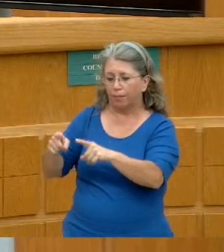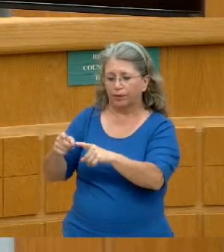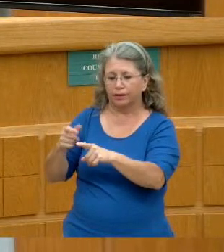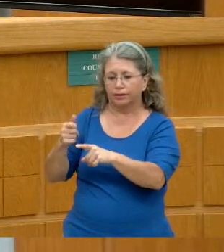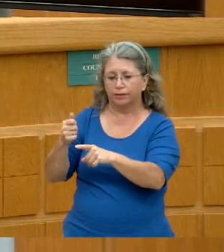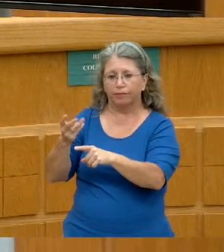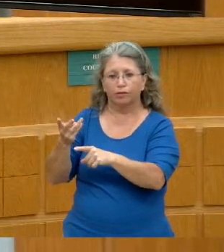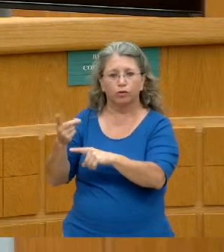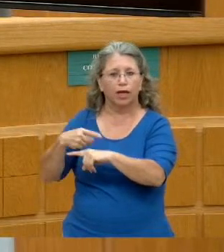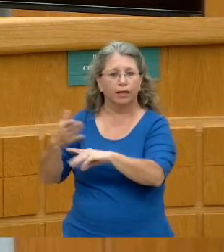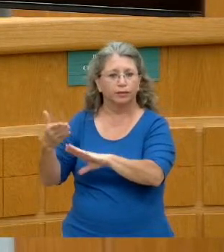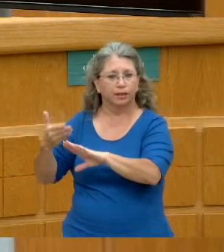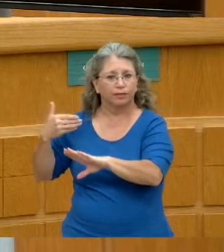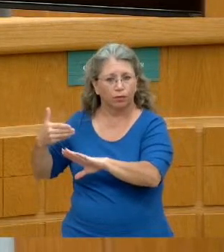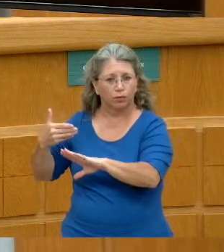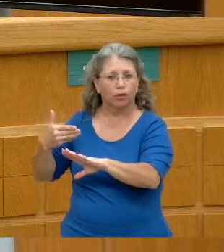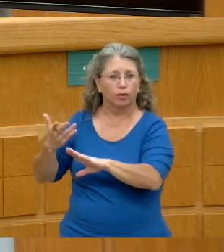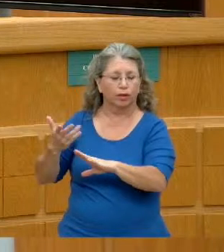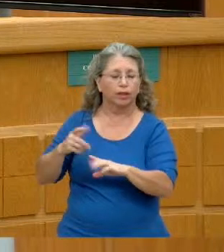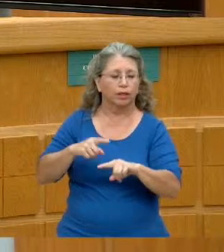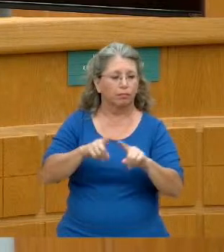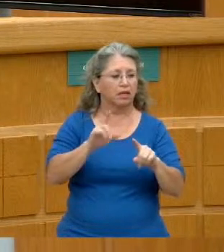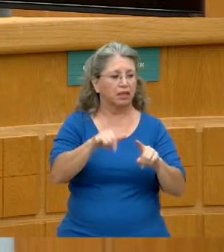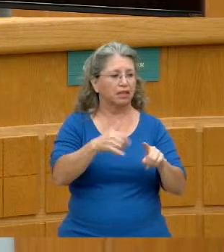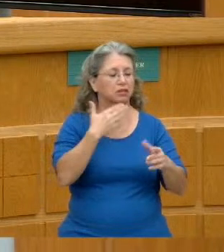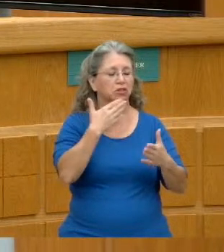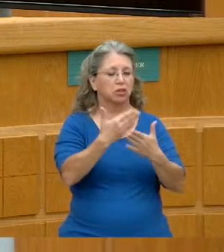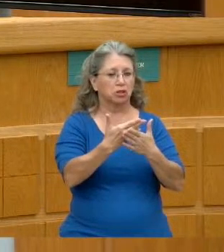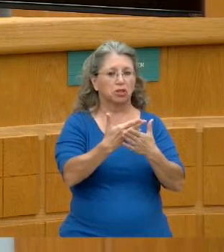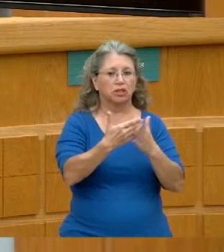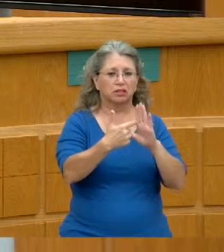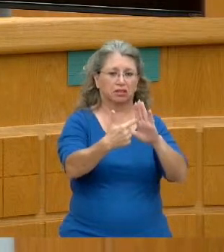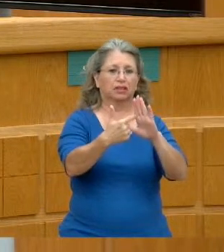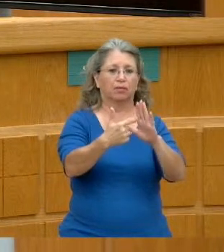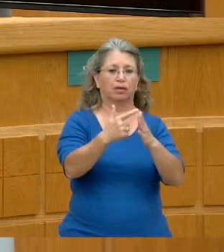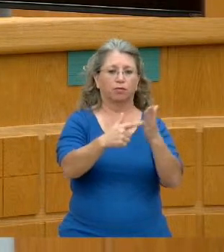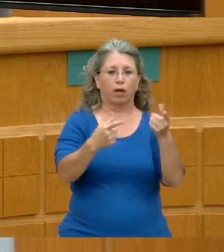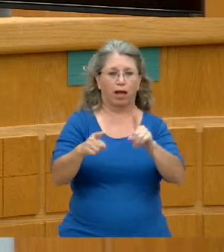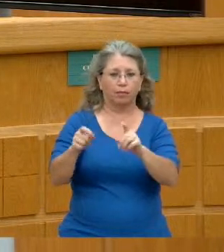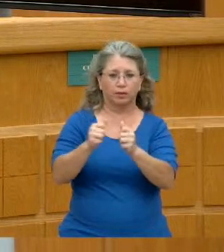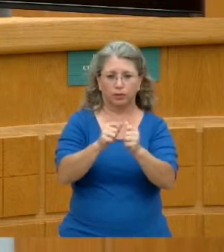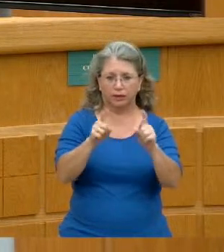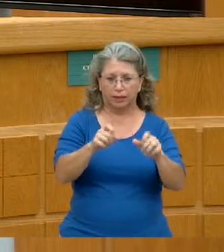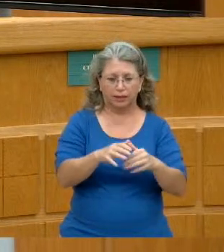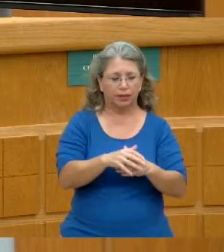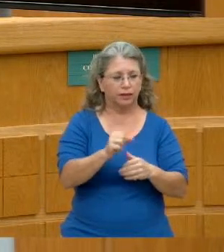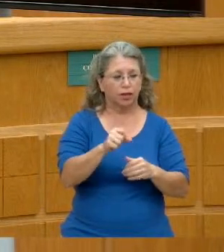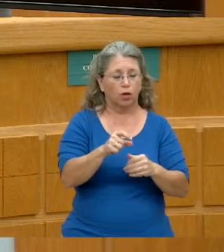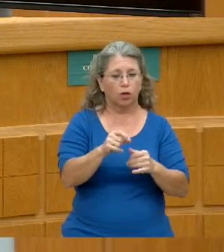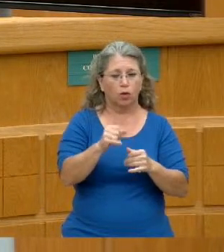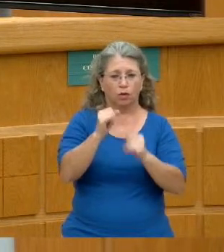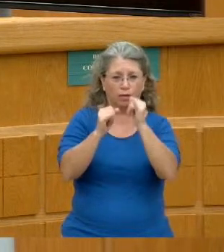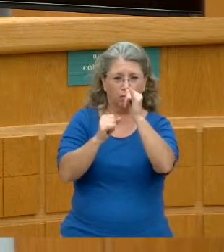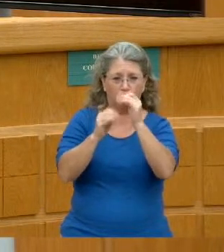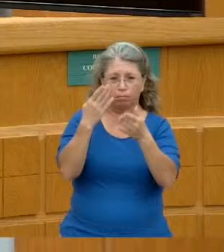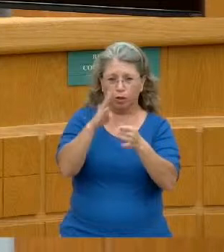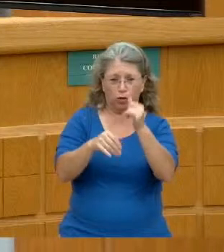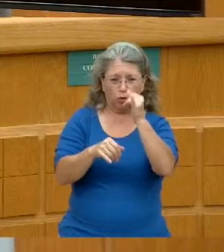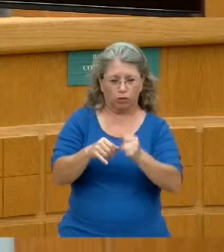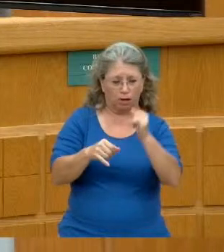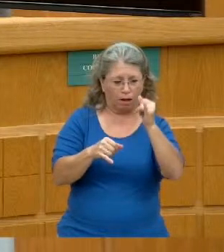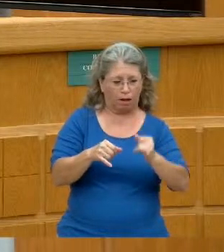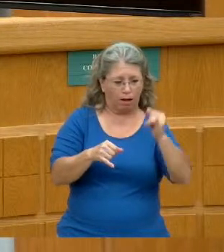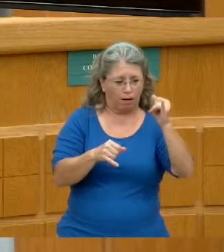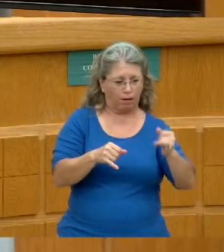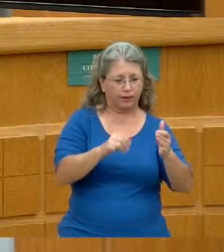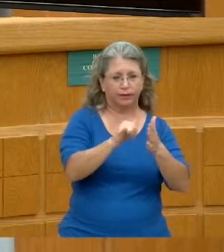ago. But it's a good indication generally of what's going on in the testing. And so the lines up and down show the number of tests reported per day,